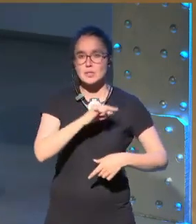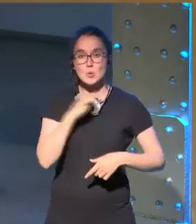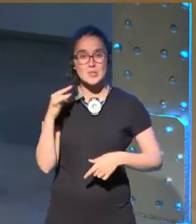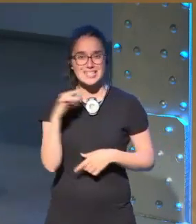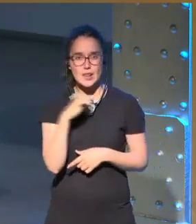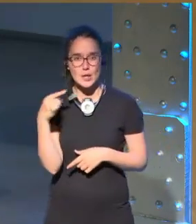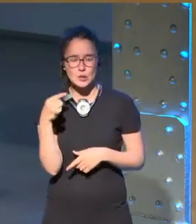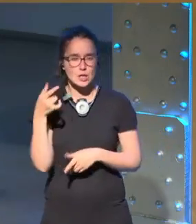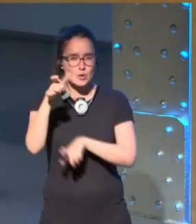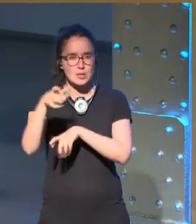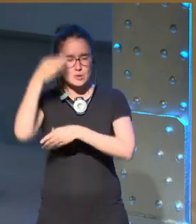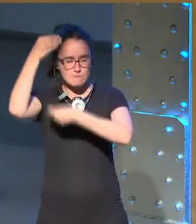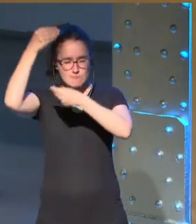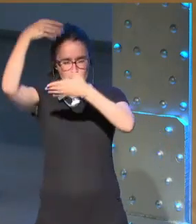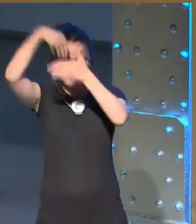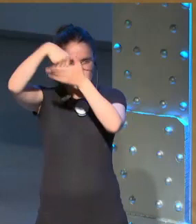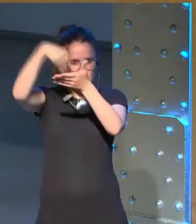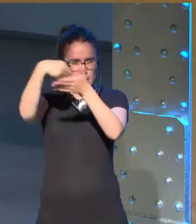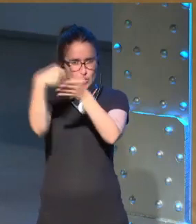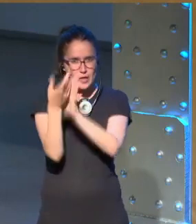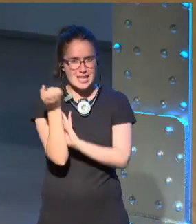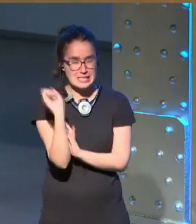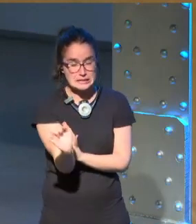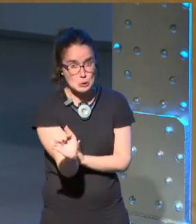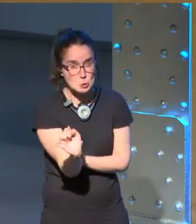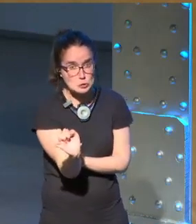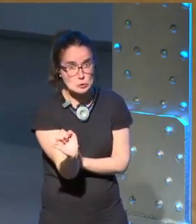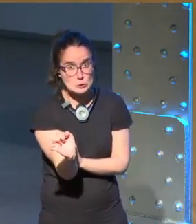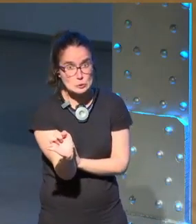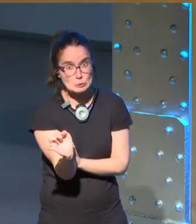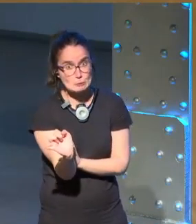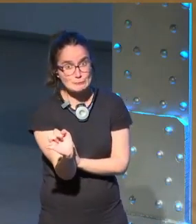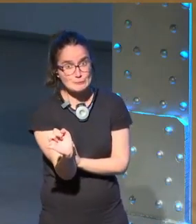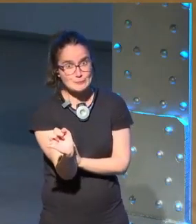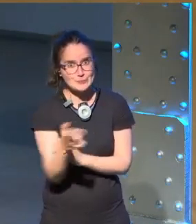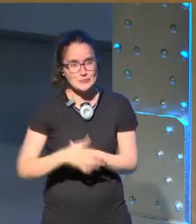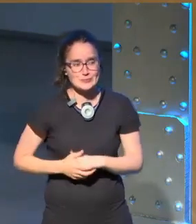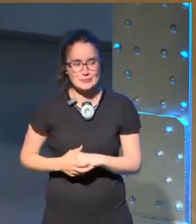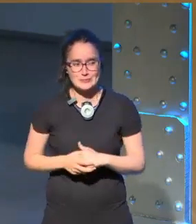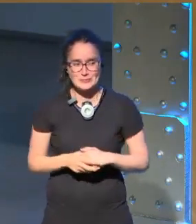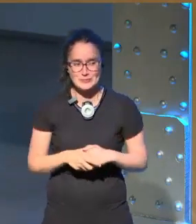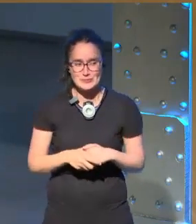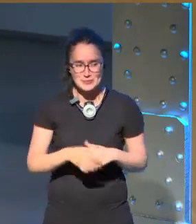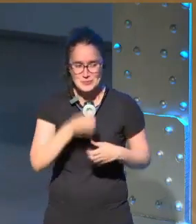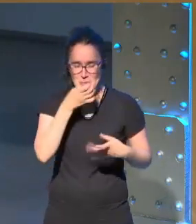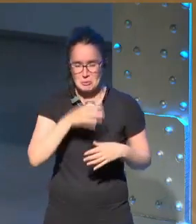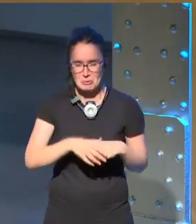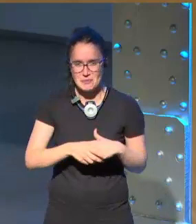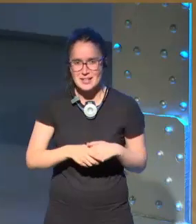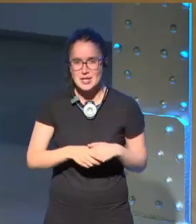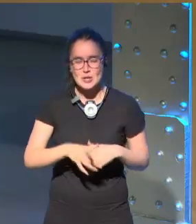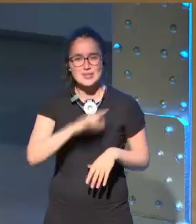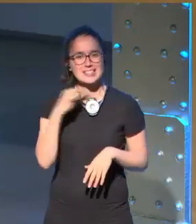but you look more like a priest rather than someone that has his head full